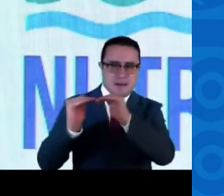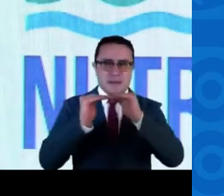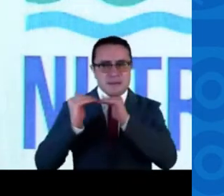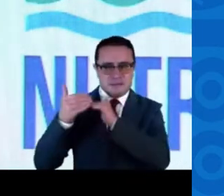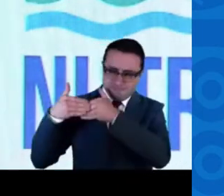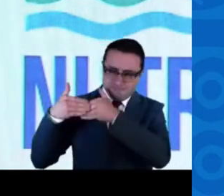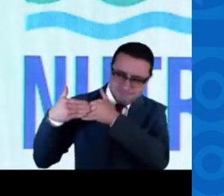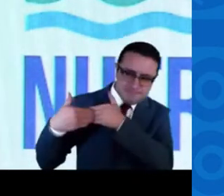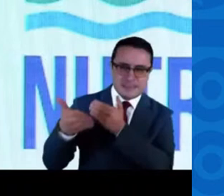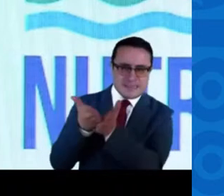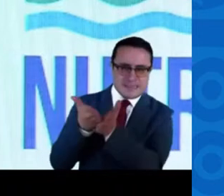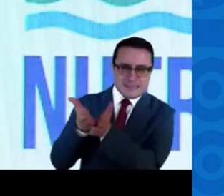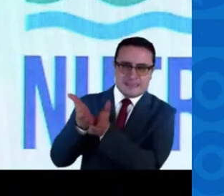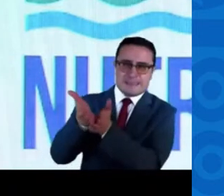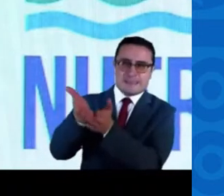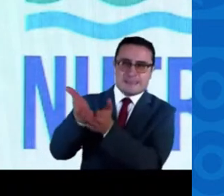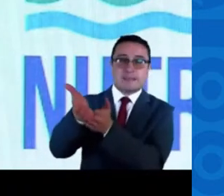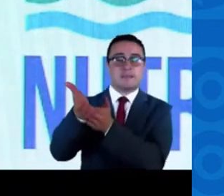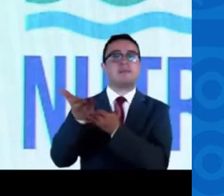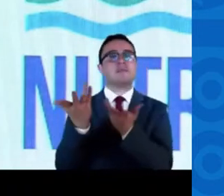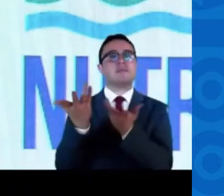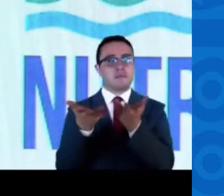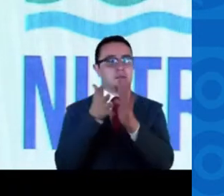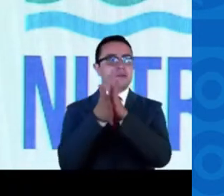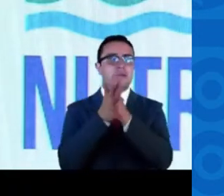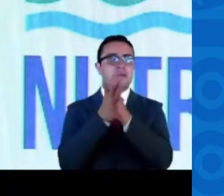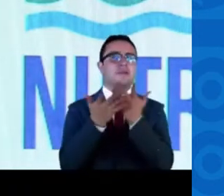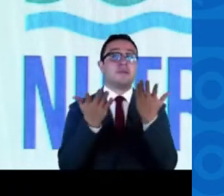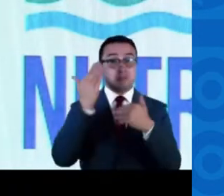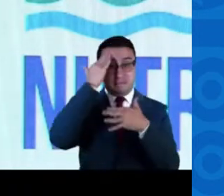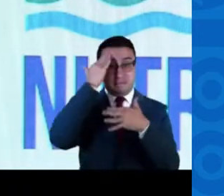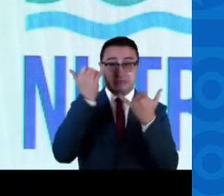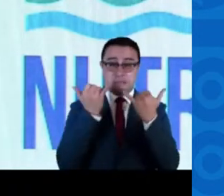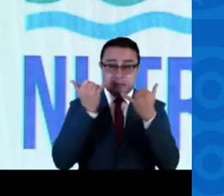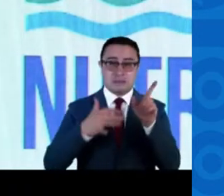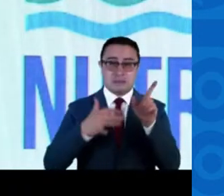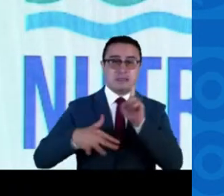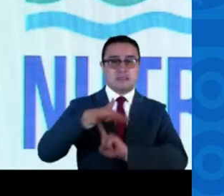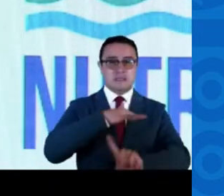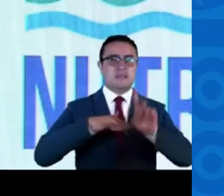more sustainable and resilient,